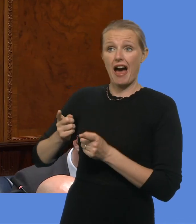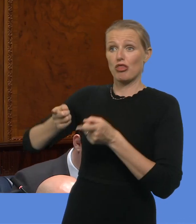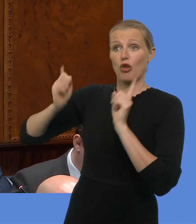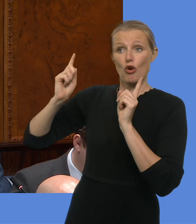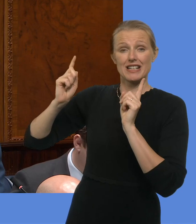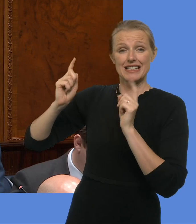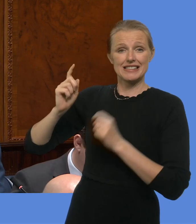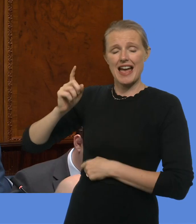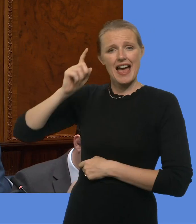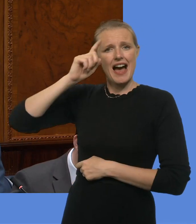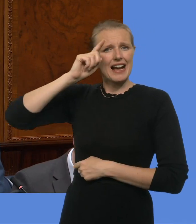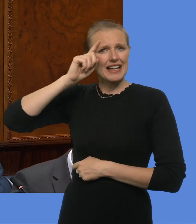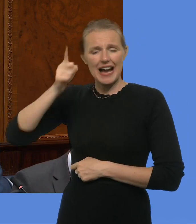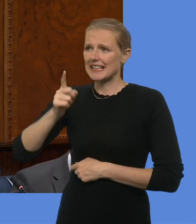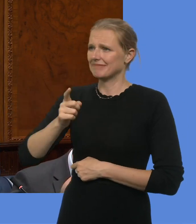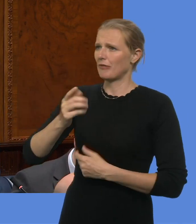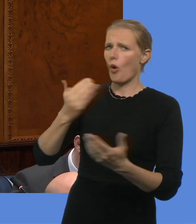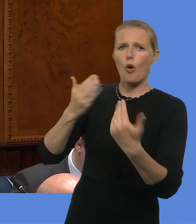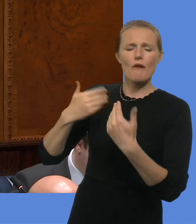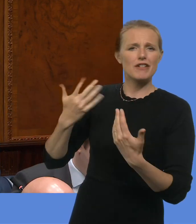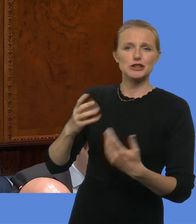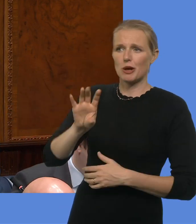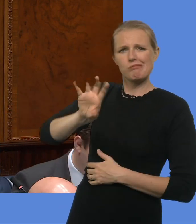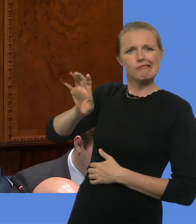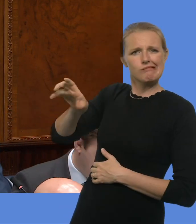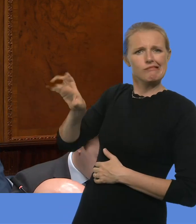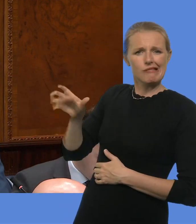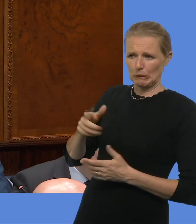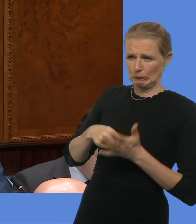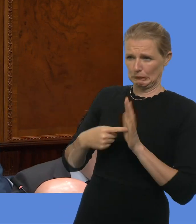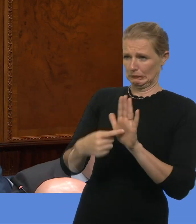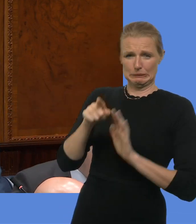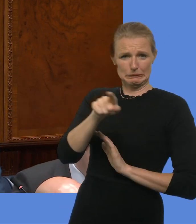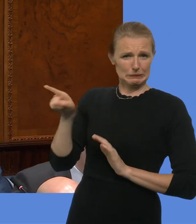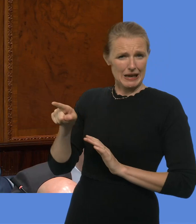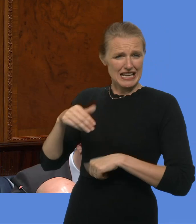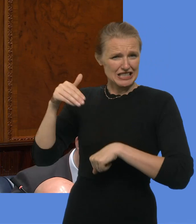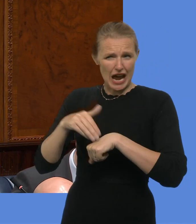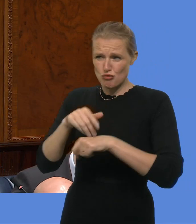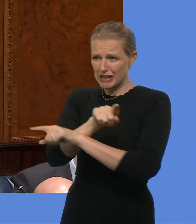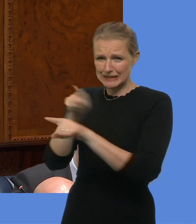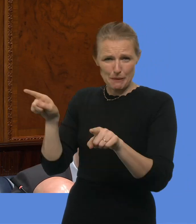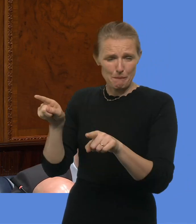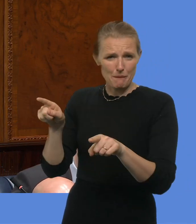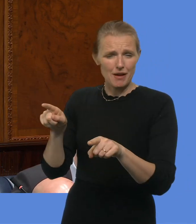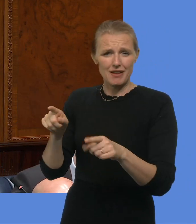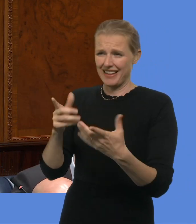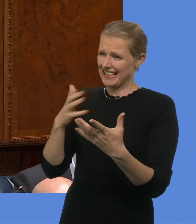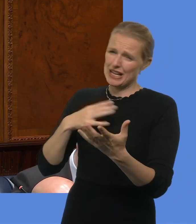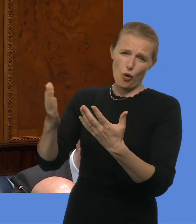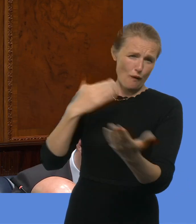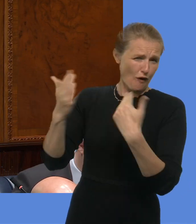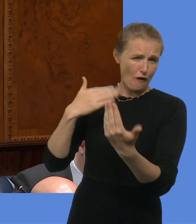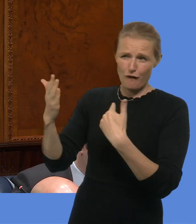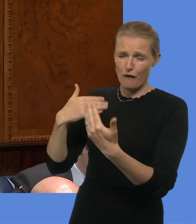promoting prescribed organisations in breach of the Terrorism Act, that there remains a fundamental failure in removing the scourge of